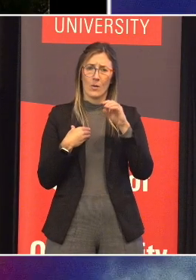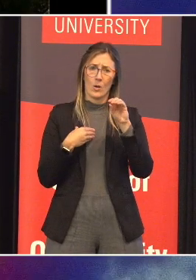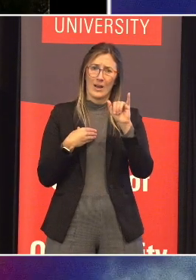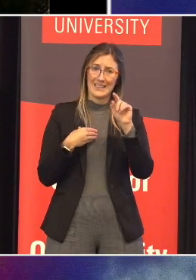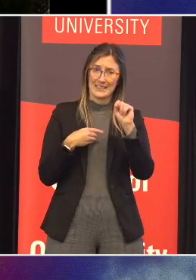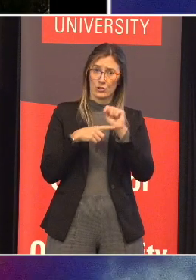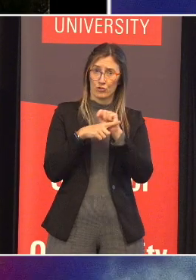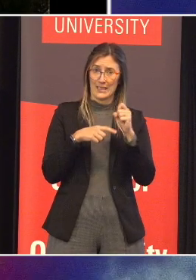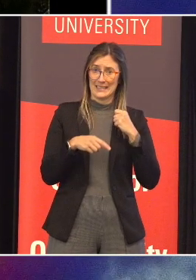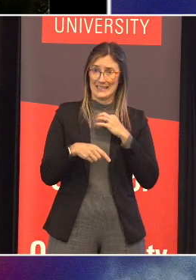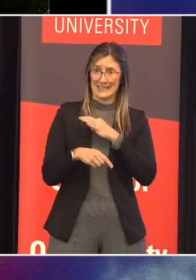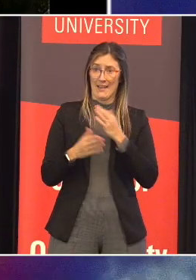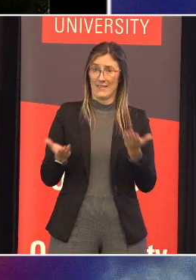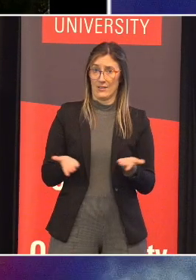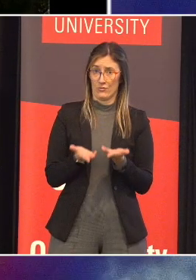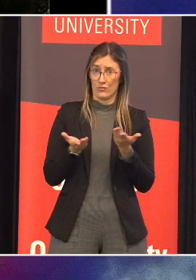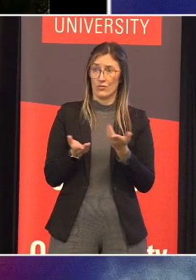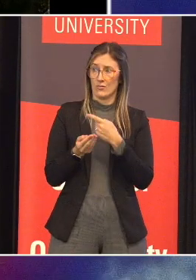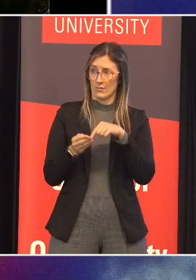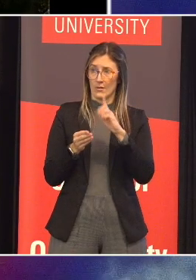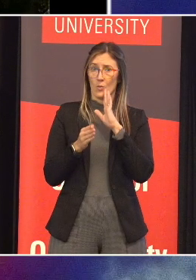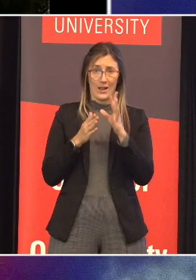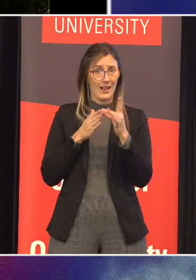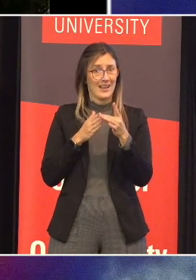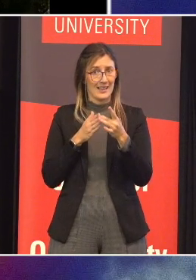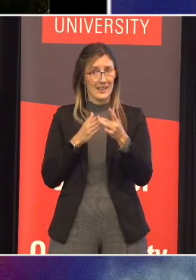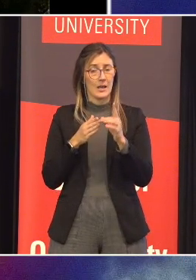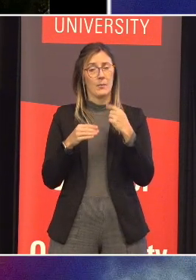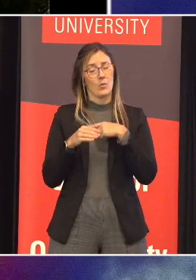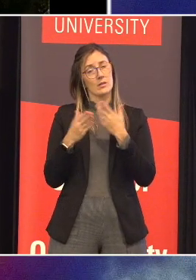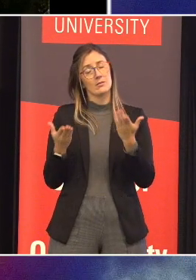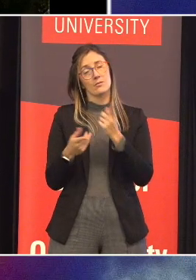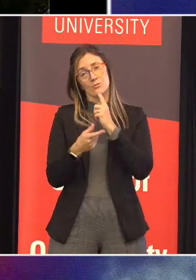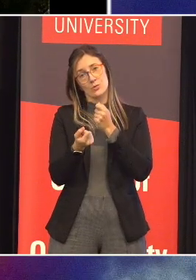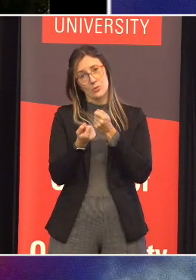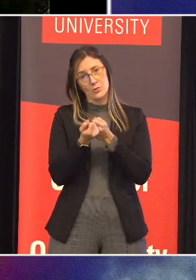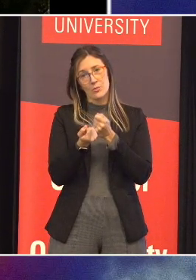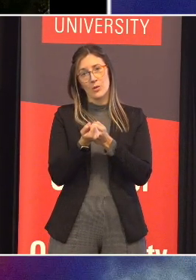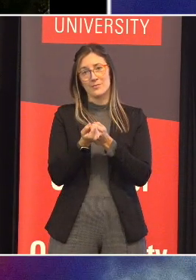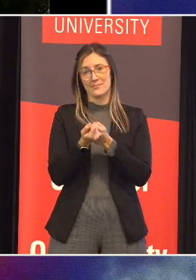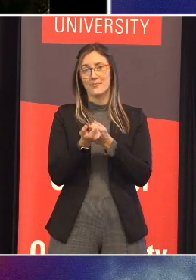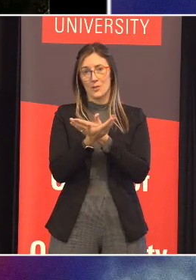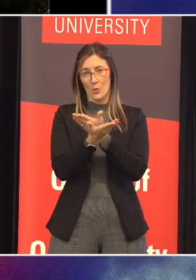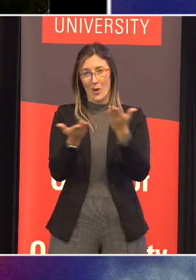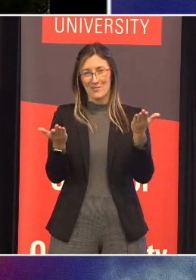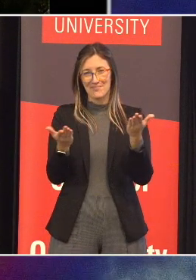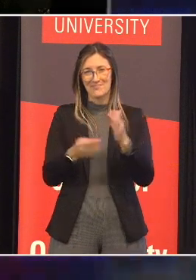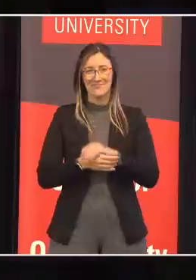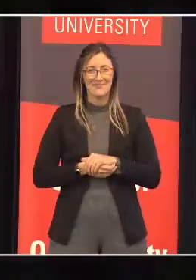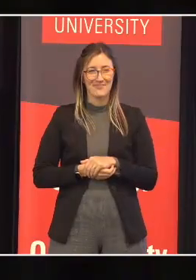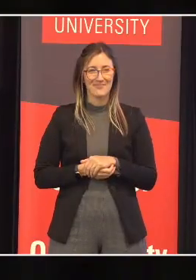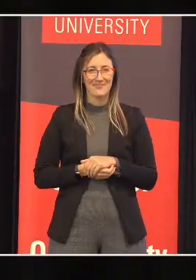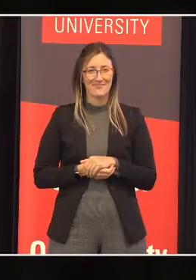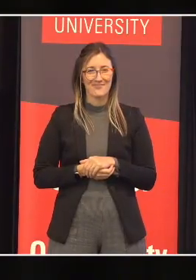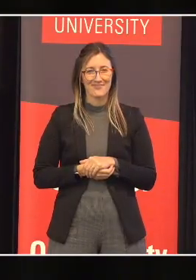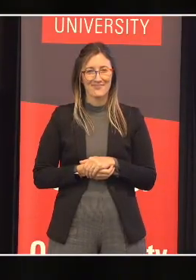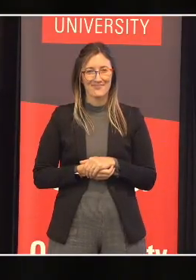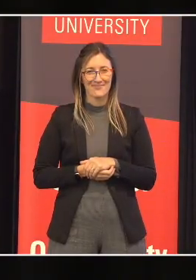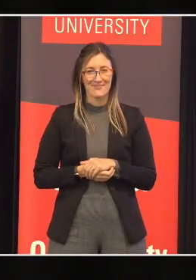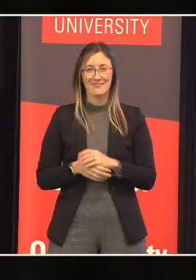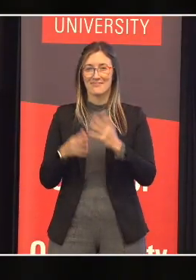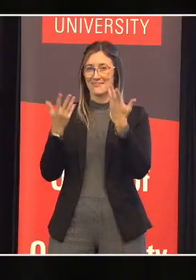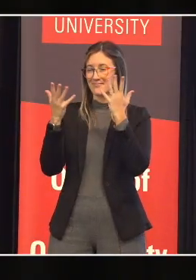here also that leads trainings, but we're here to support you in your journey. All right.